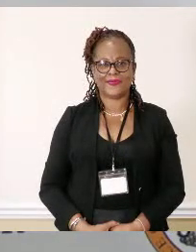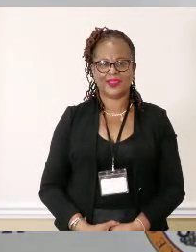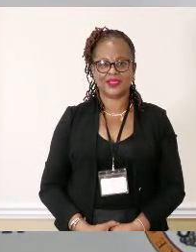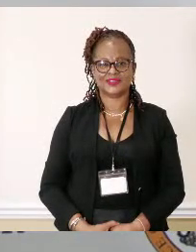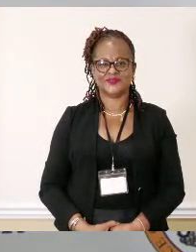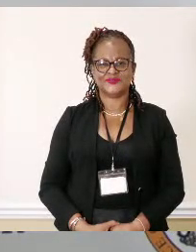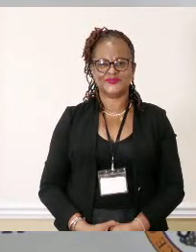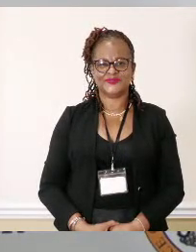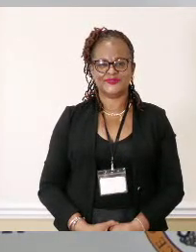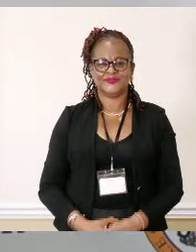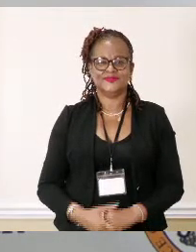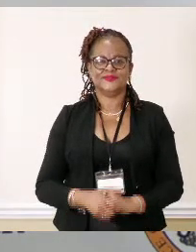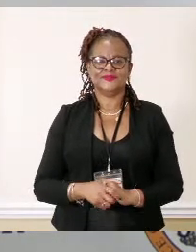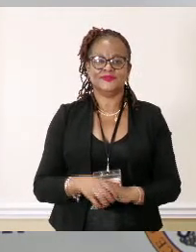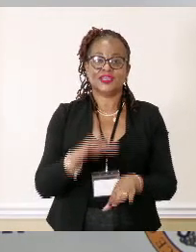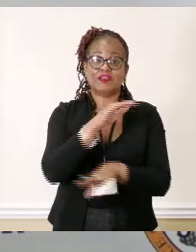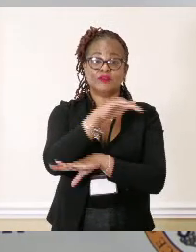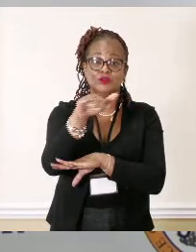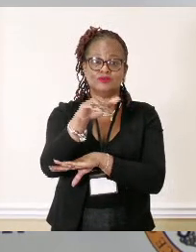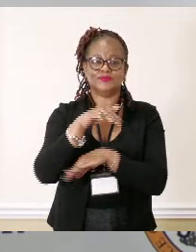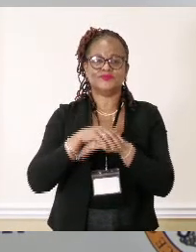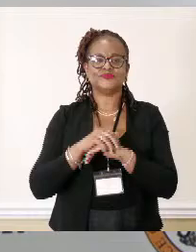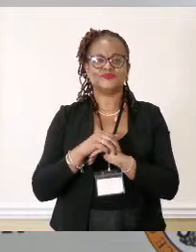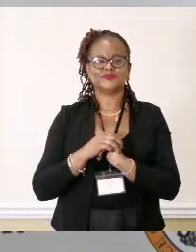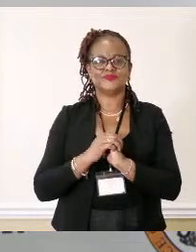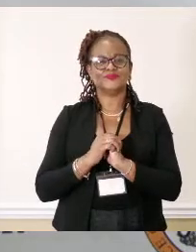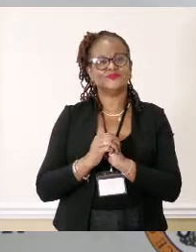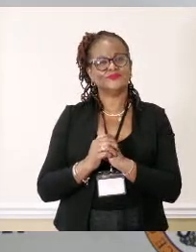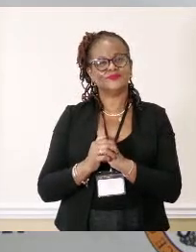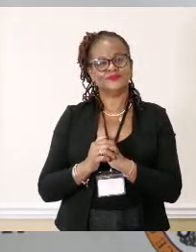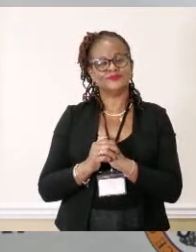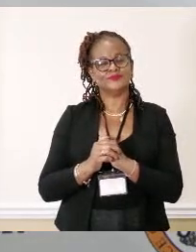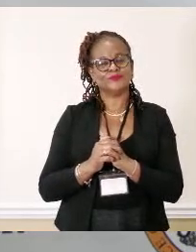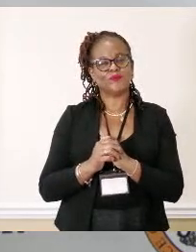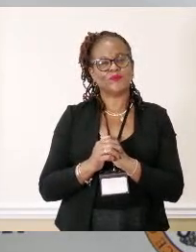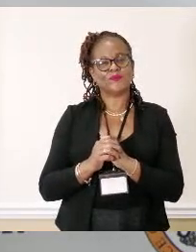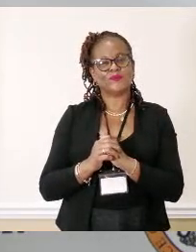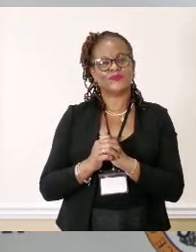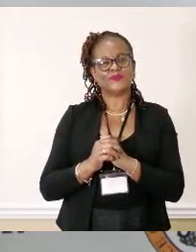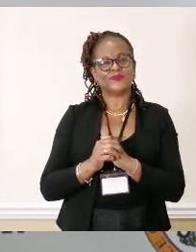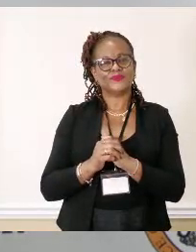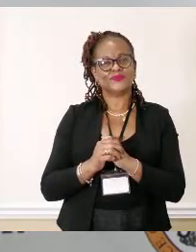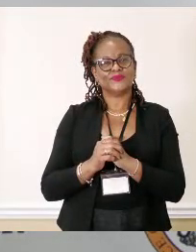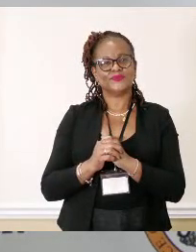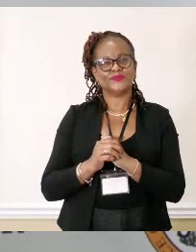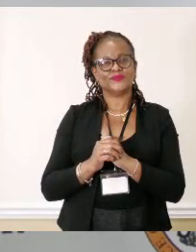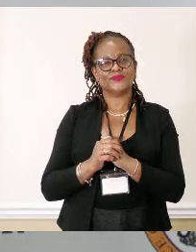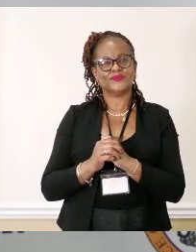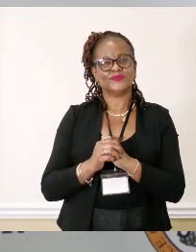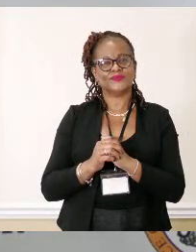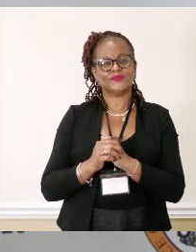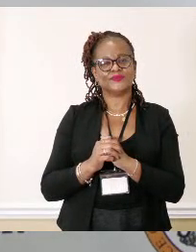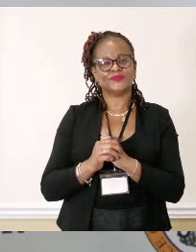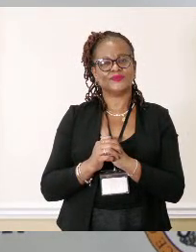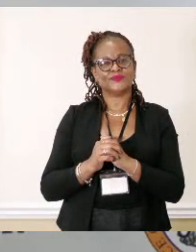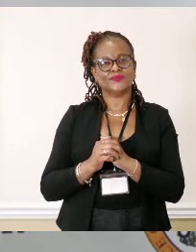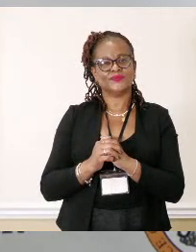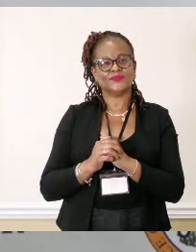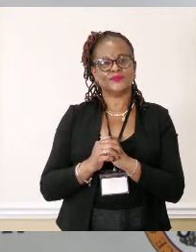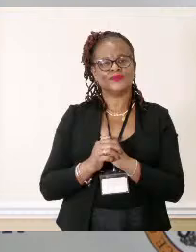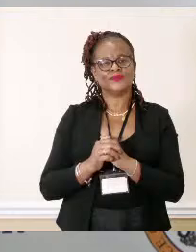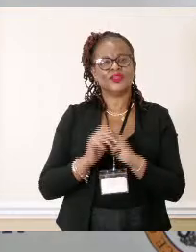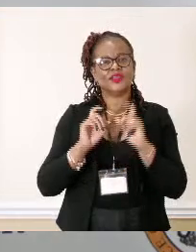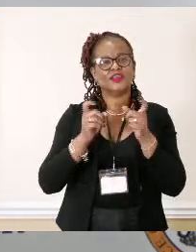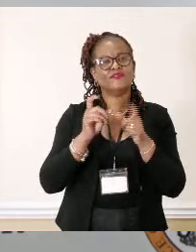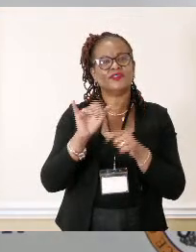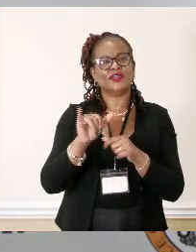Forgive me, I was muted for a second there. Good afternoon, Dr. Dalredis. Good afternoon, sir. Thank you. Given